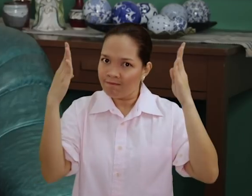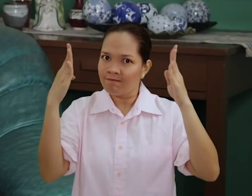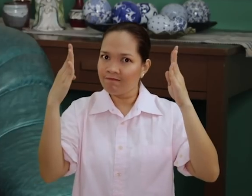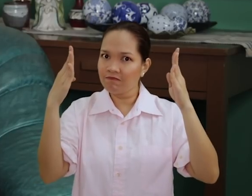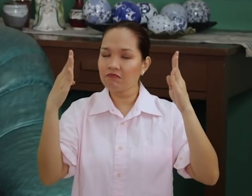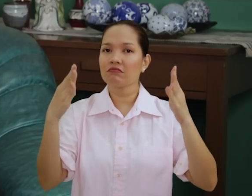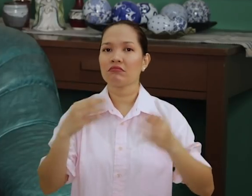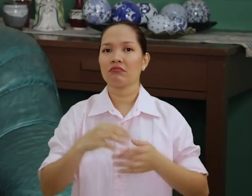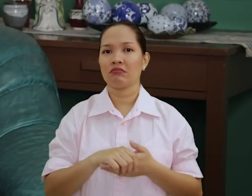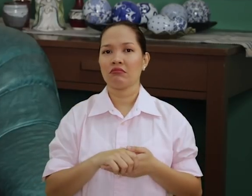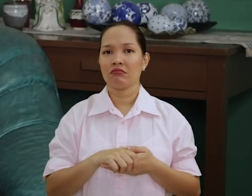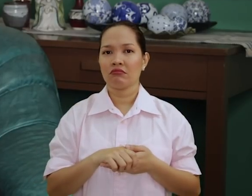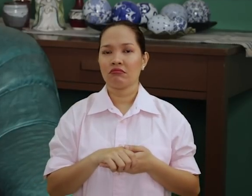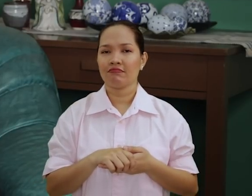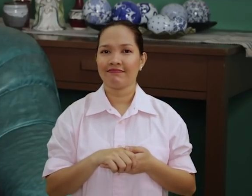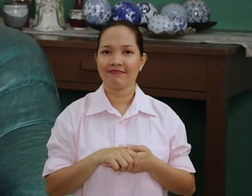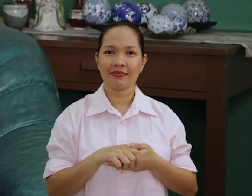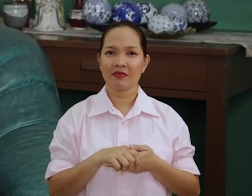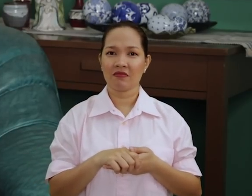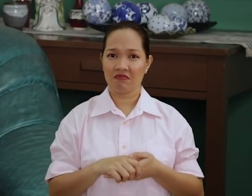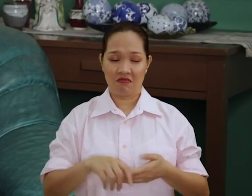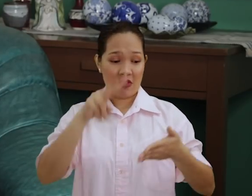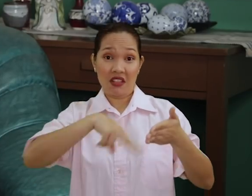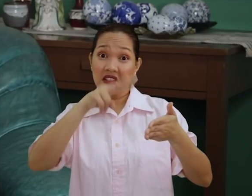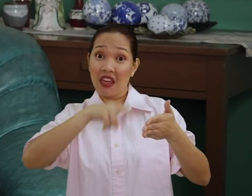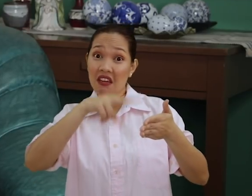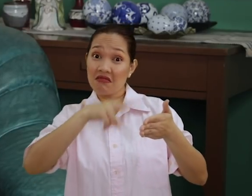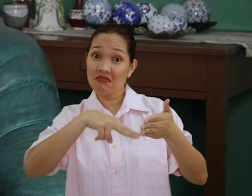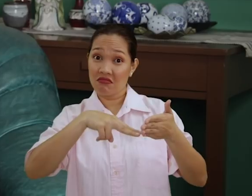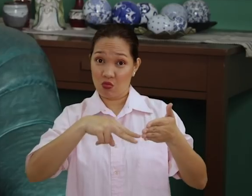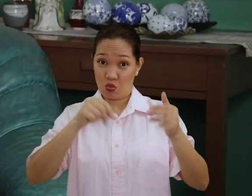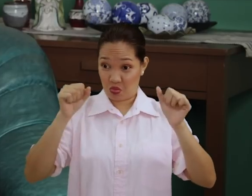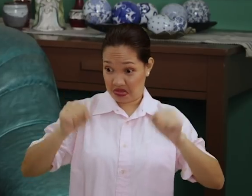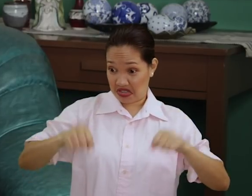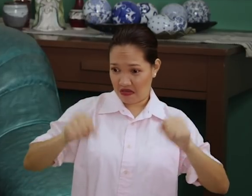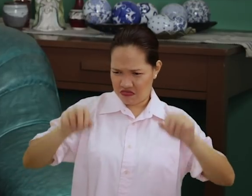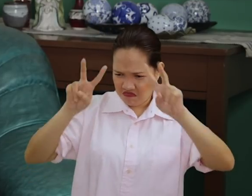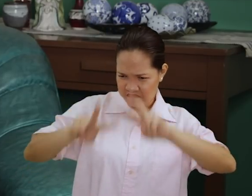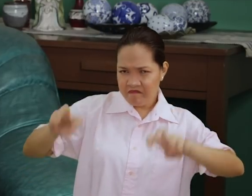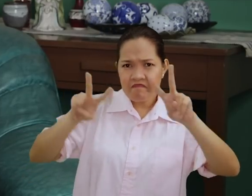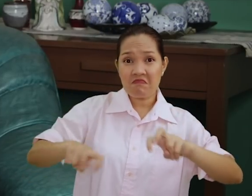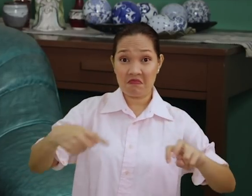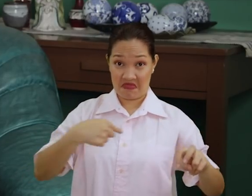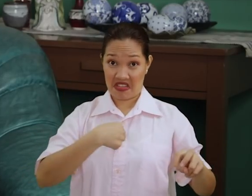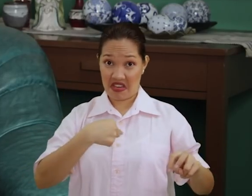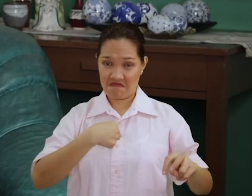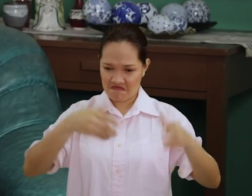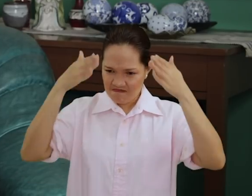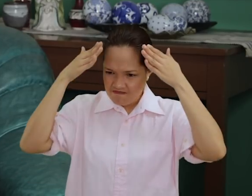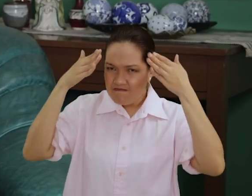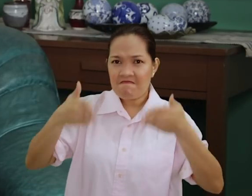deaf were alone. Let's try to use our imagination. Well, perhaps Jesus was trying to begin